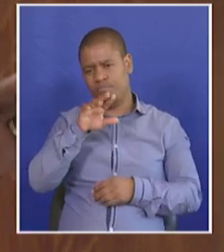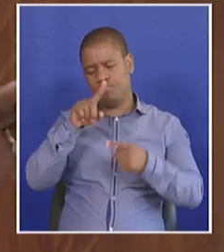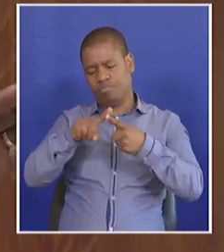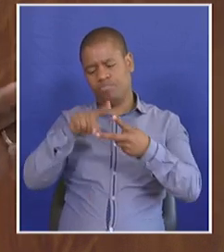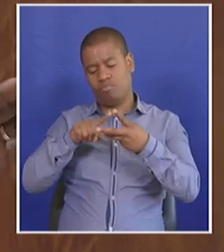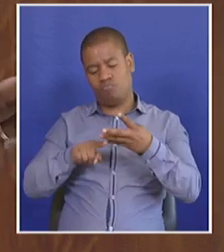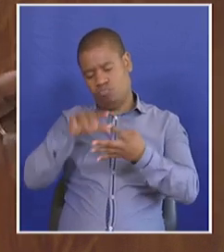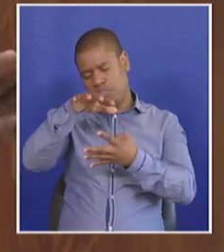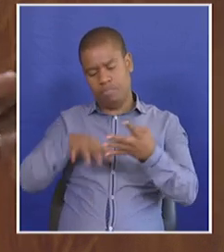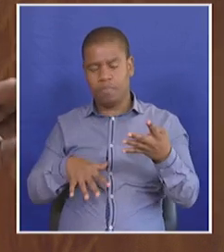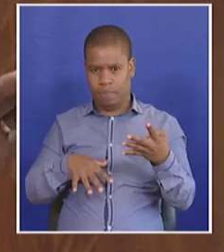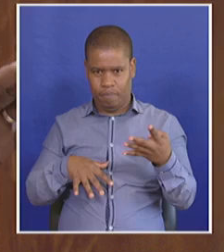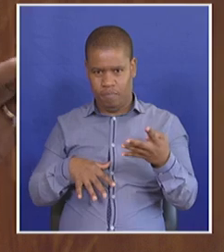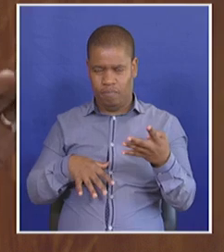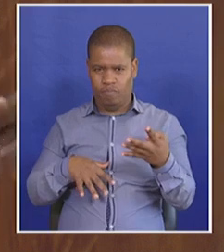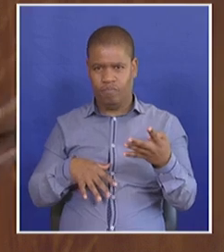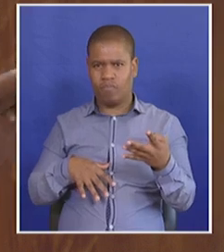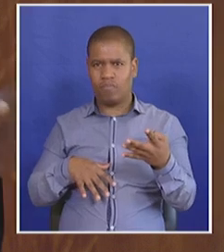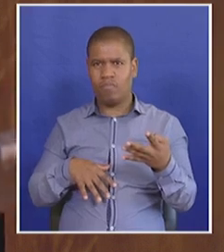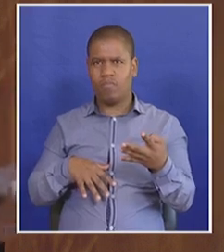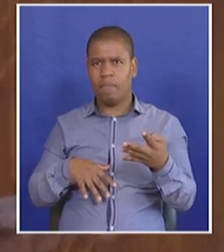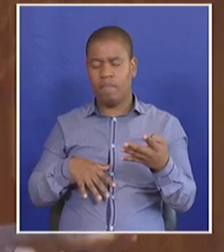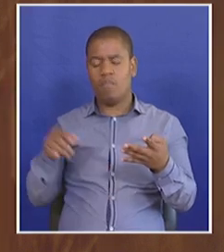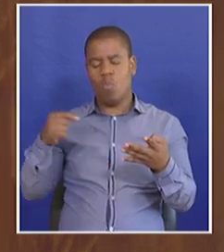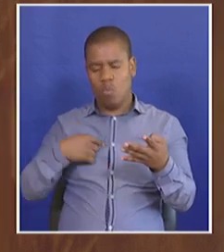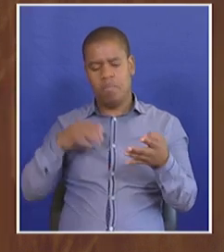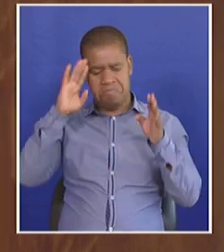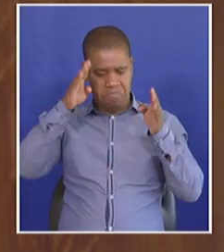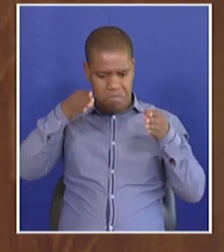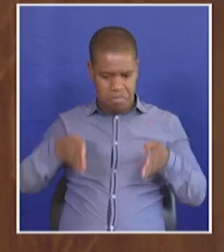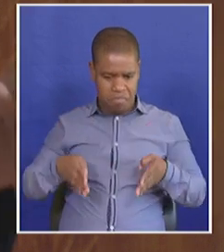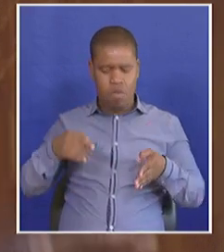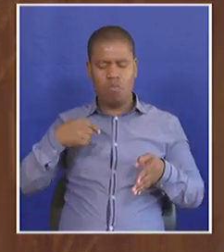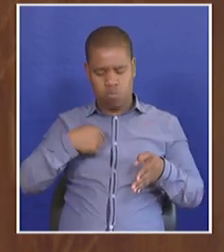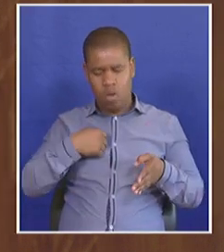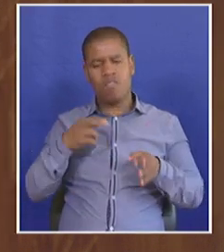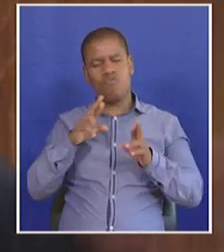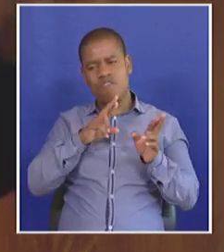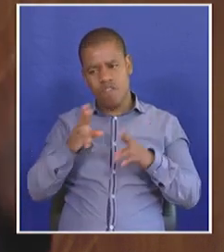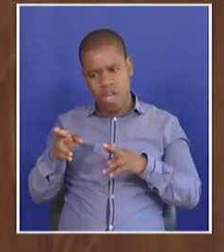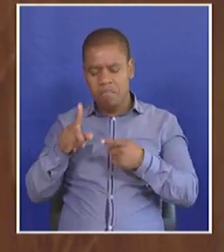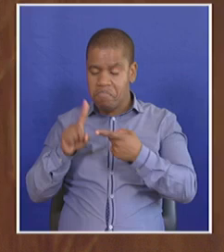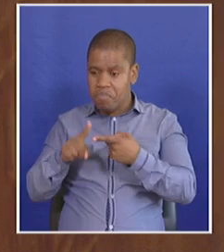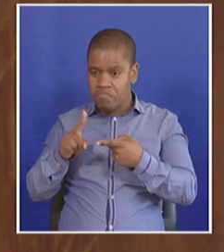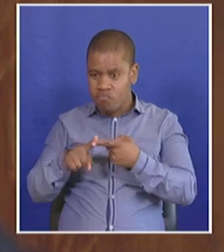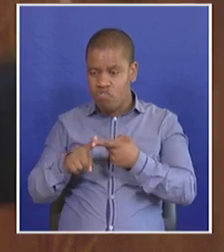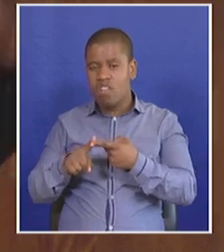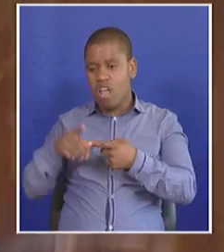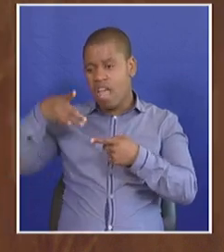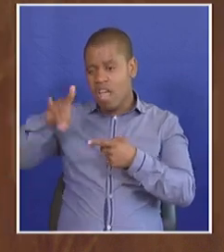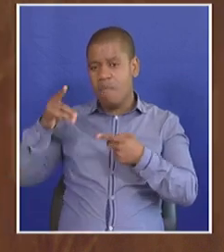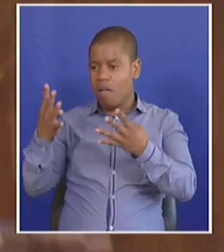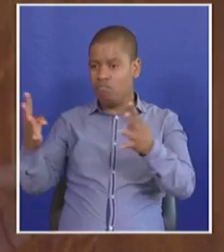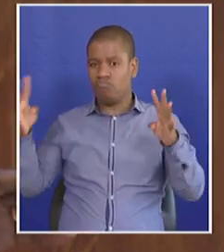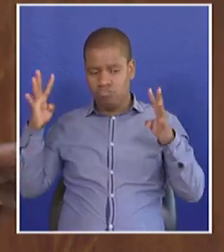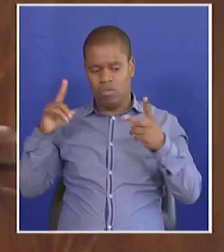non-security features that we are all talking about will refer to the crawl, the chicken run, the